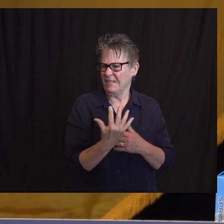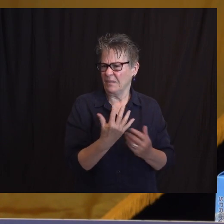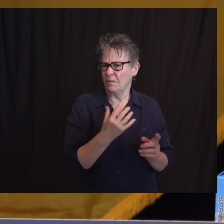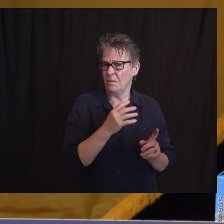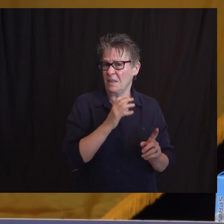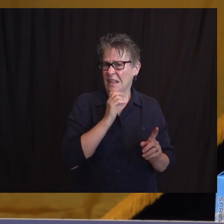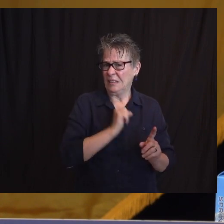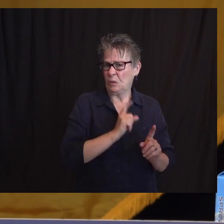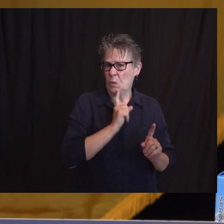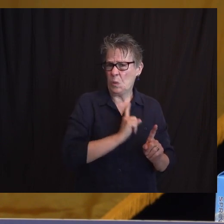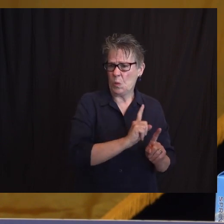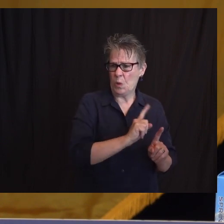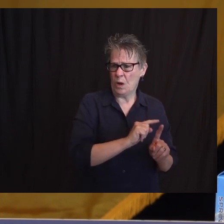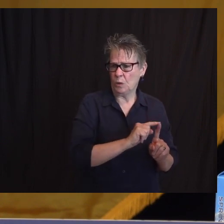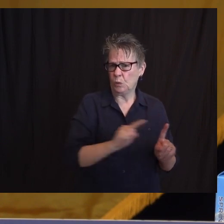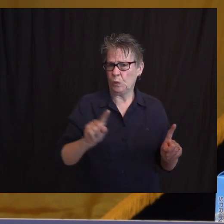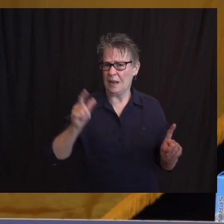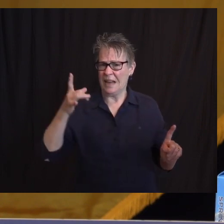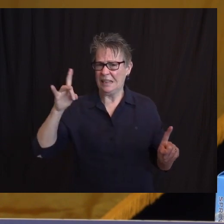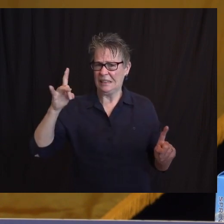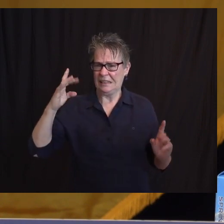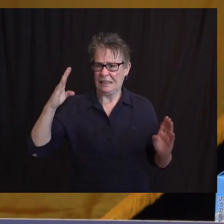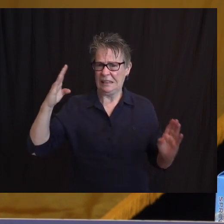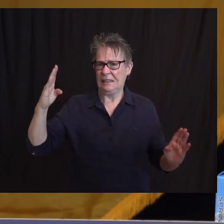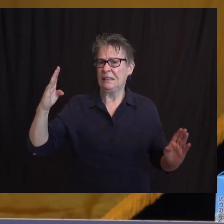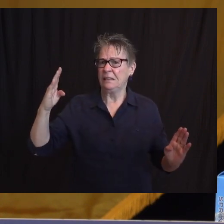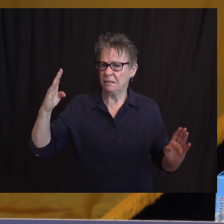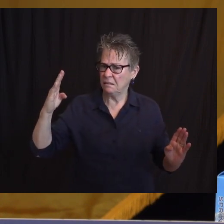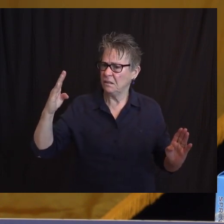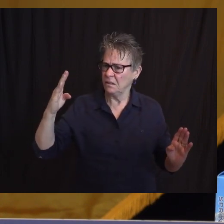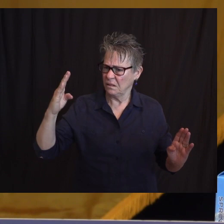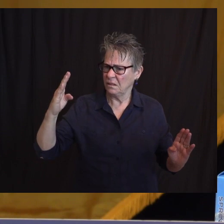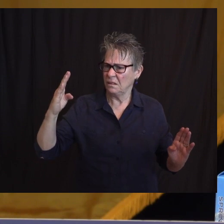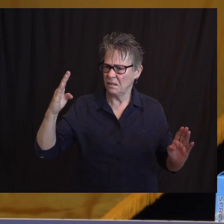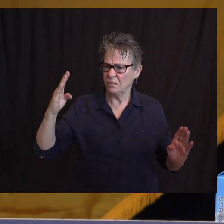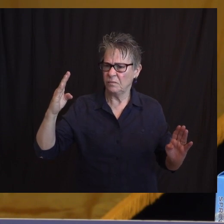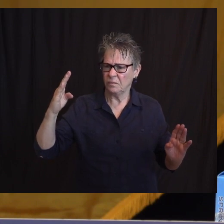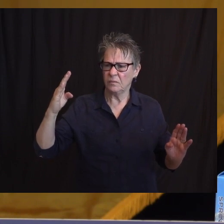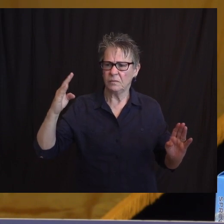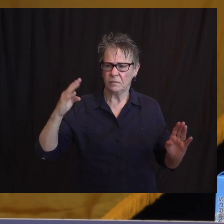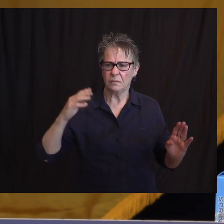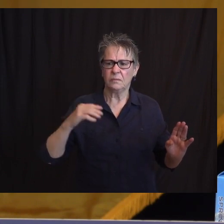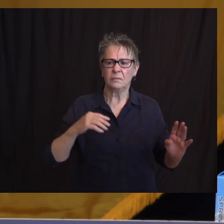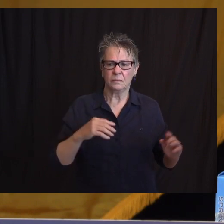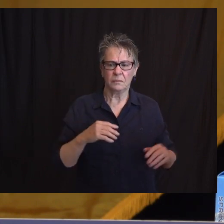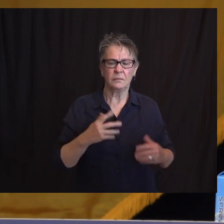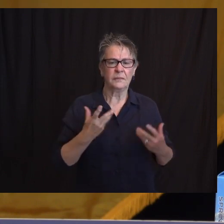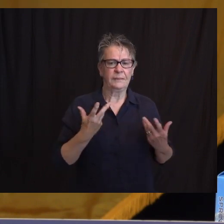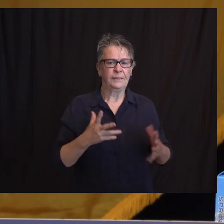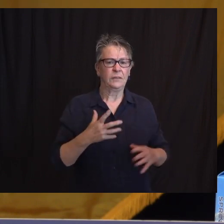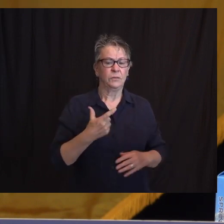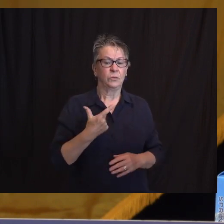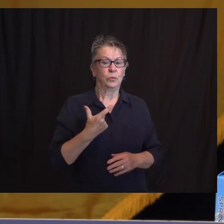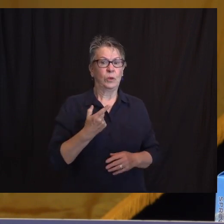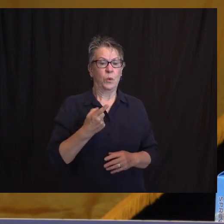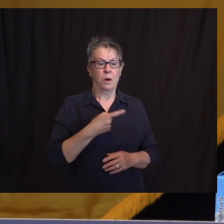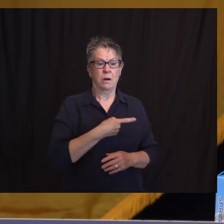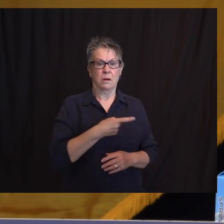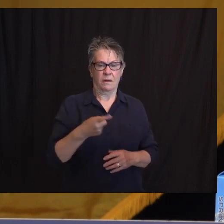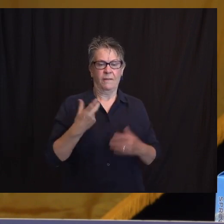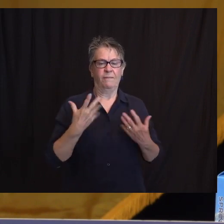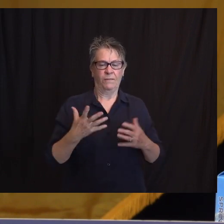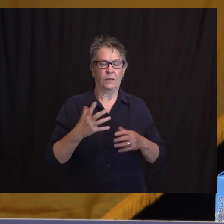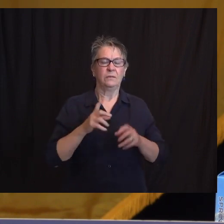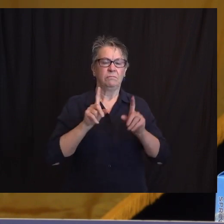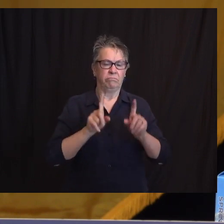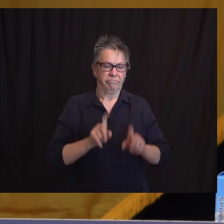to 18. 21 out of the 31 have tested positive for COVID-19. 6 are still